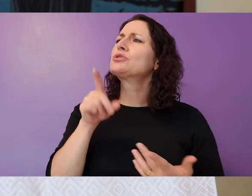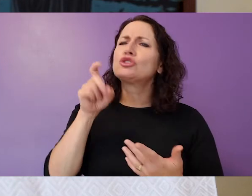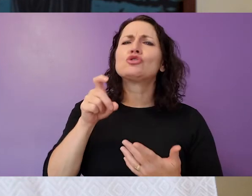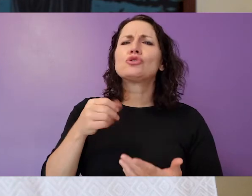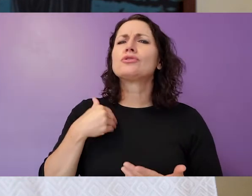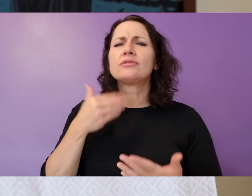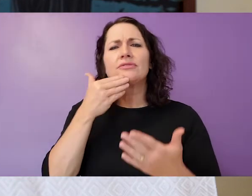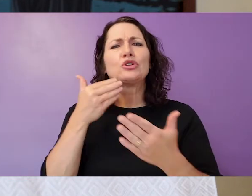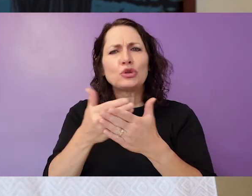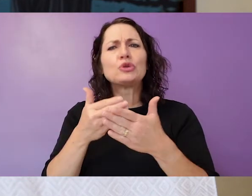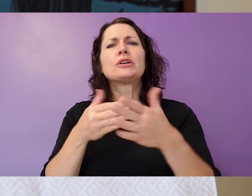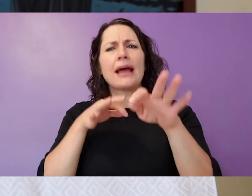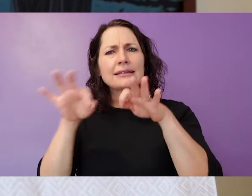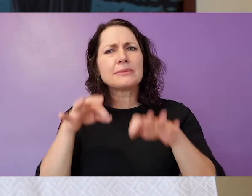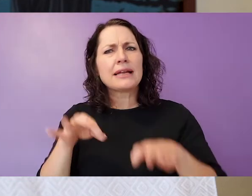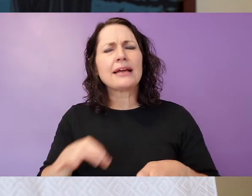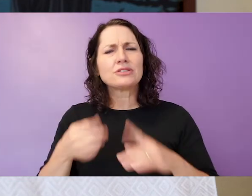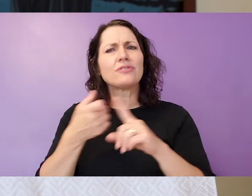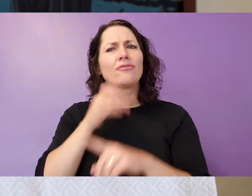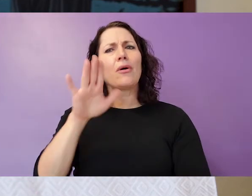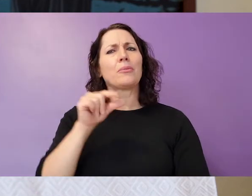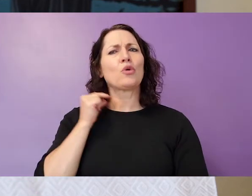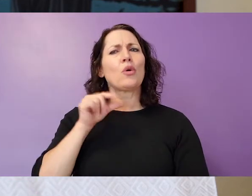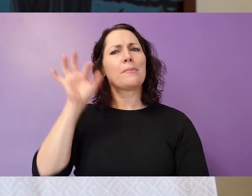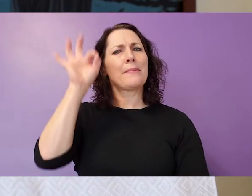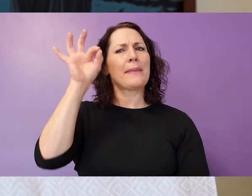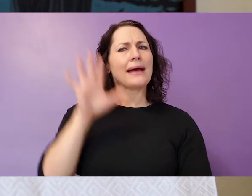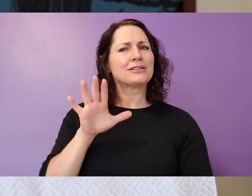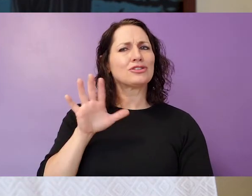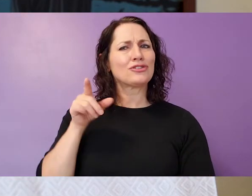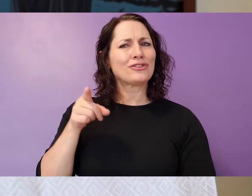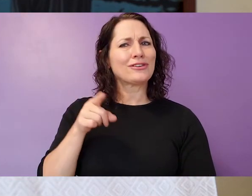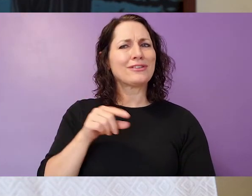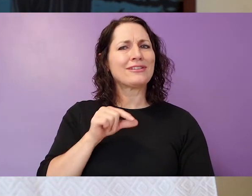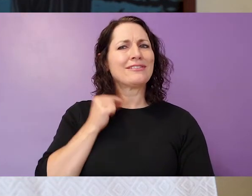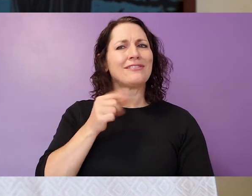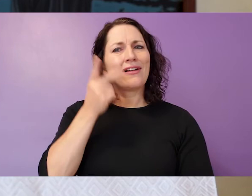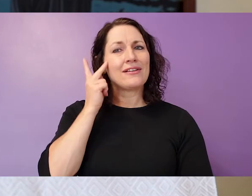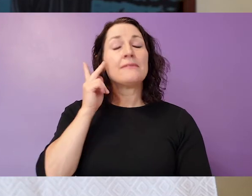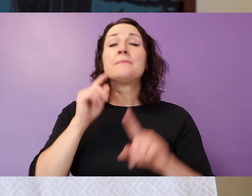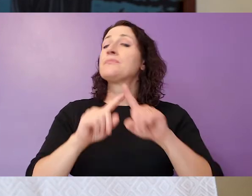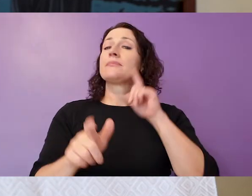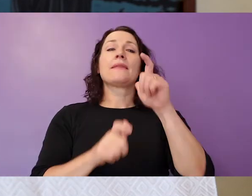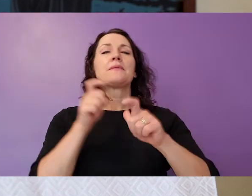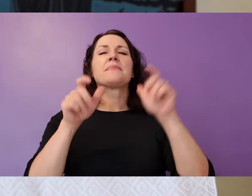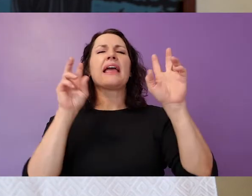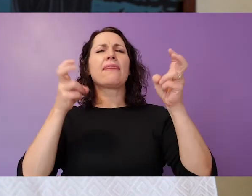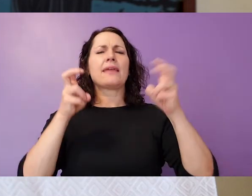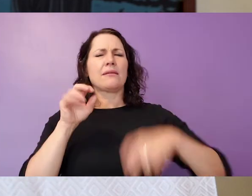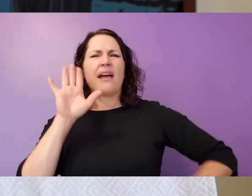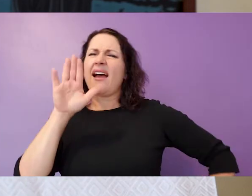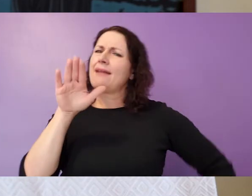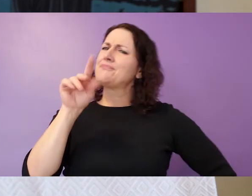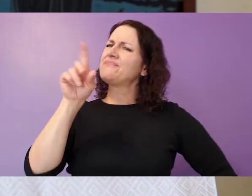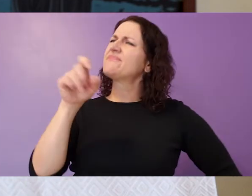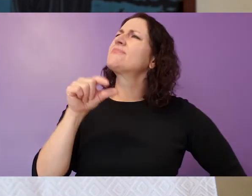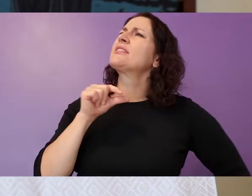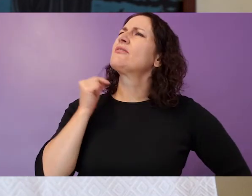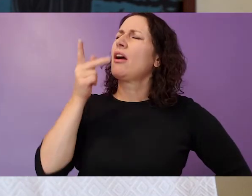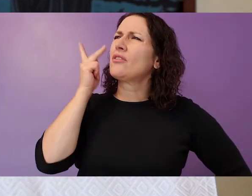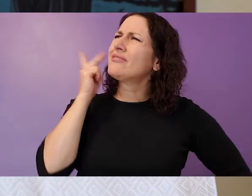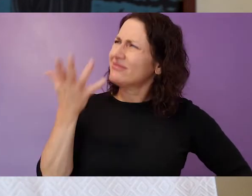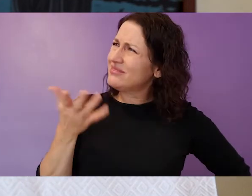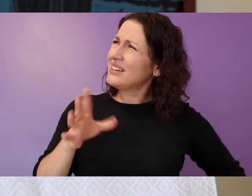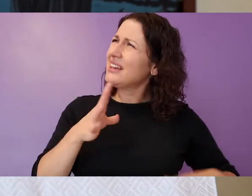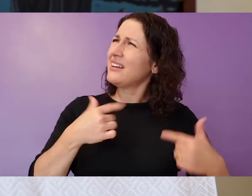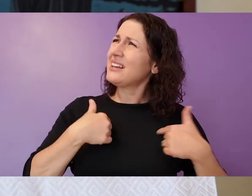an explanation from Father Pastor. The big theme, though, ask him,